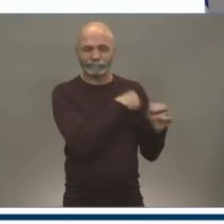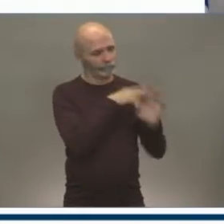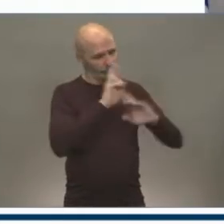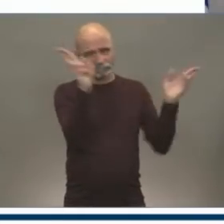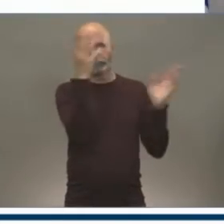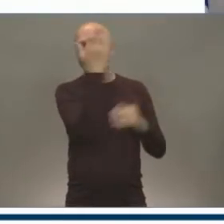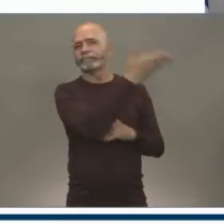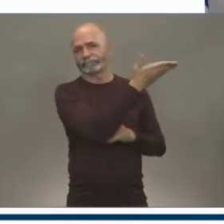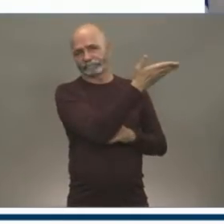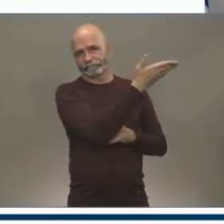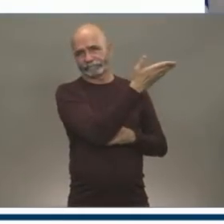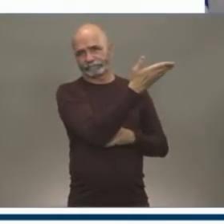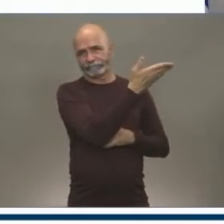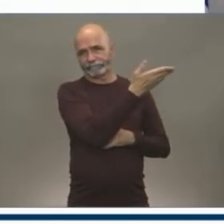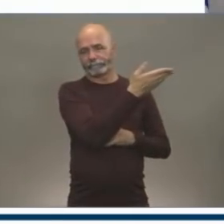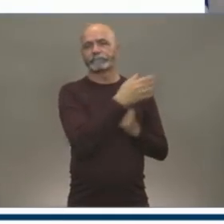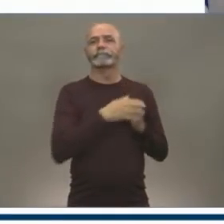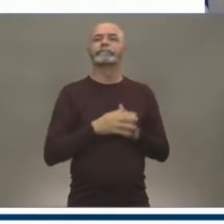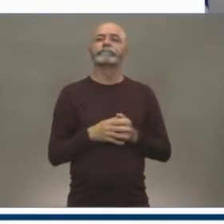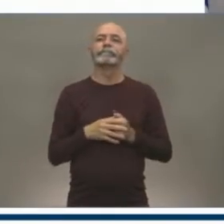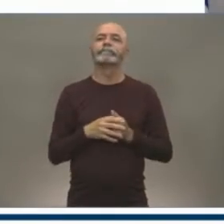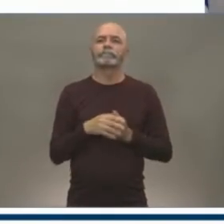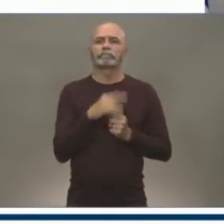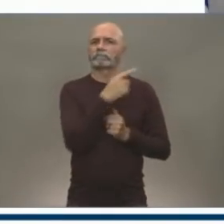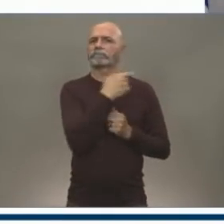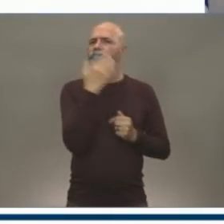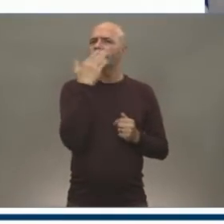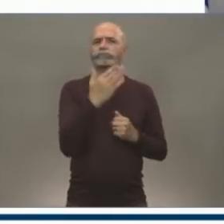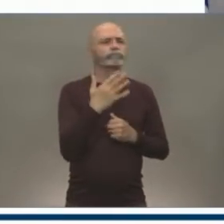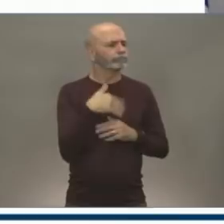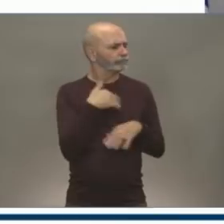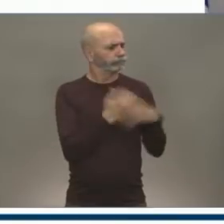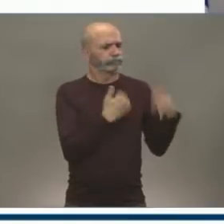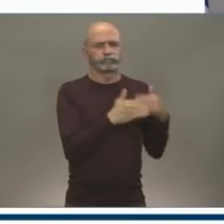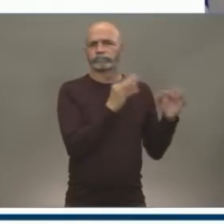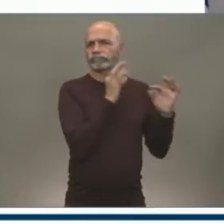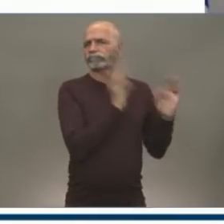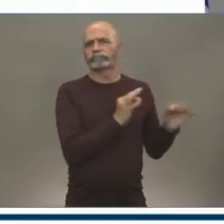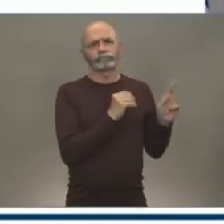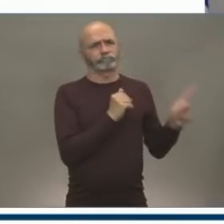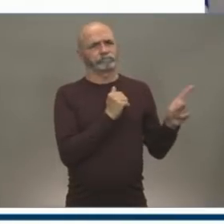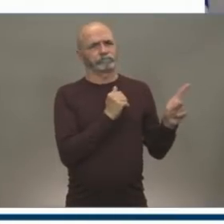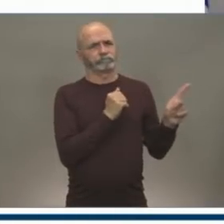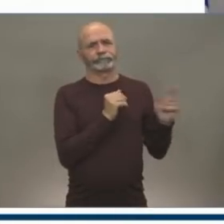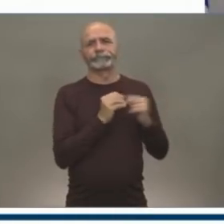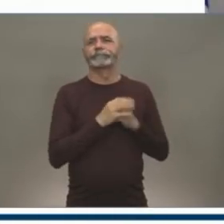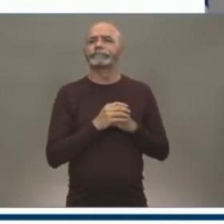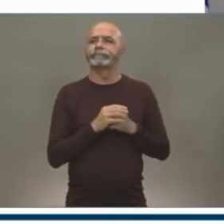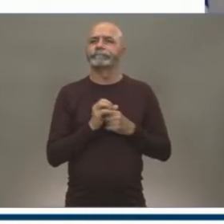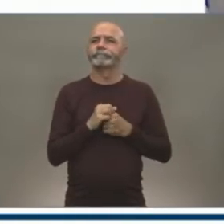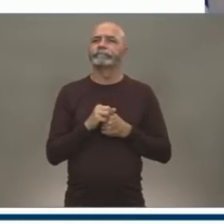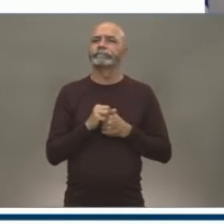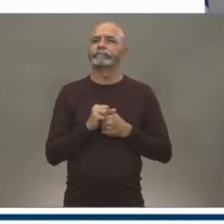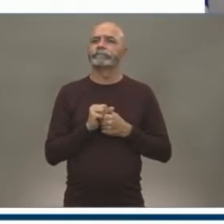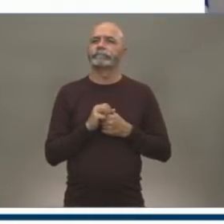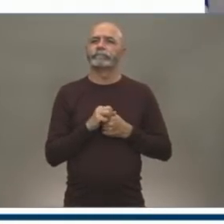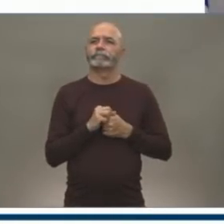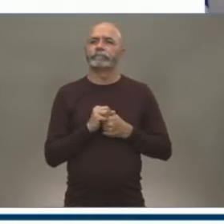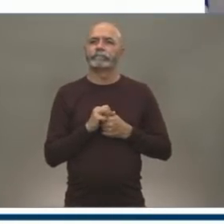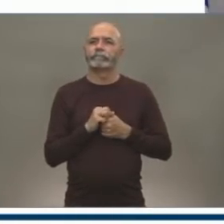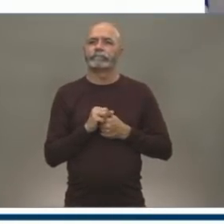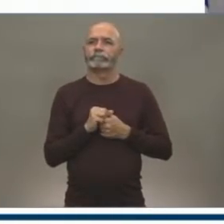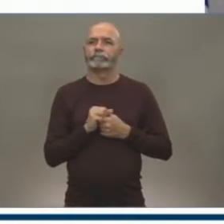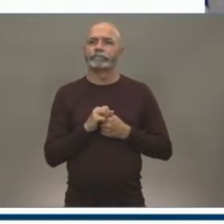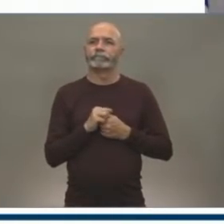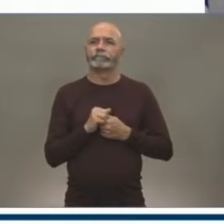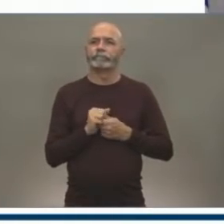have an actually very well-oiled machine. We did get a call, or I did receive a call from Atlantic Command,